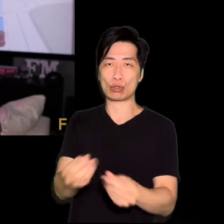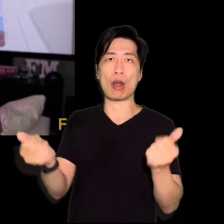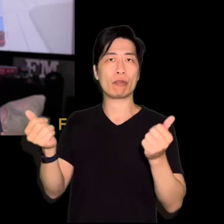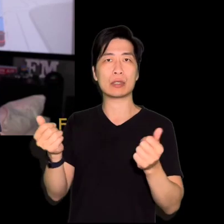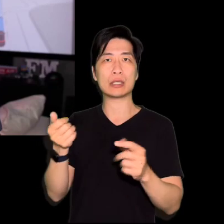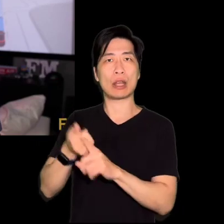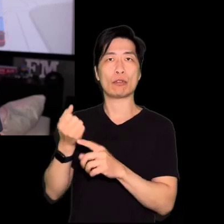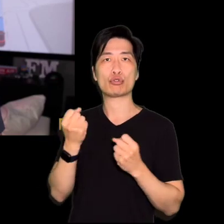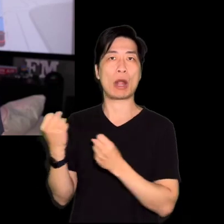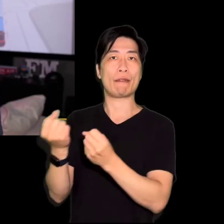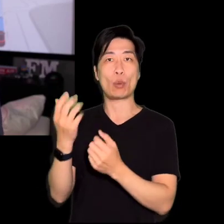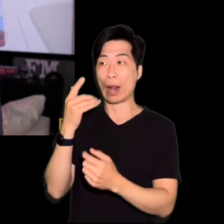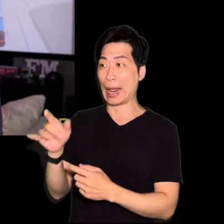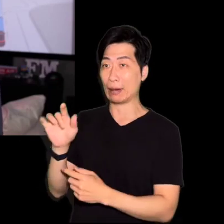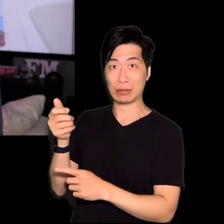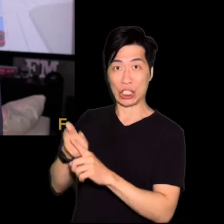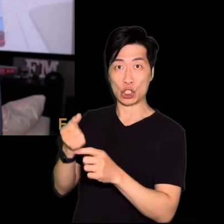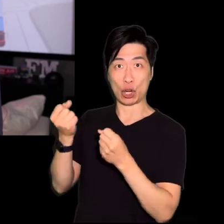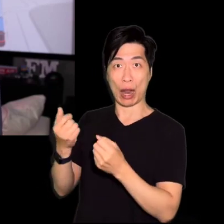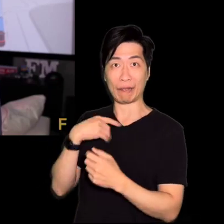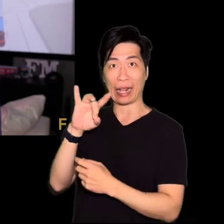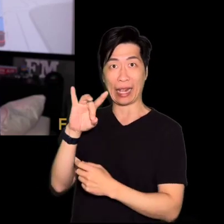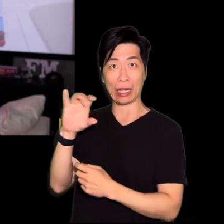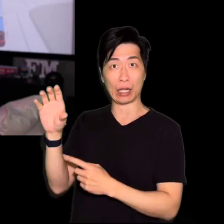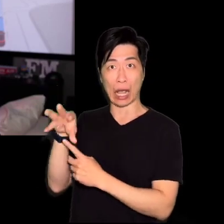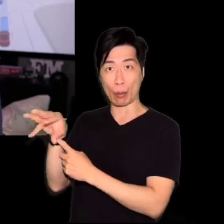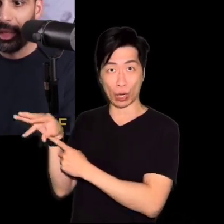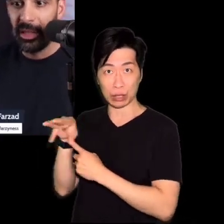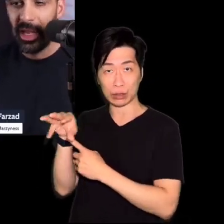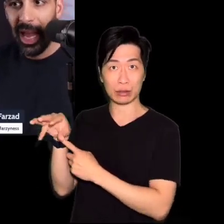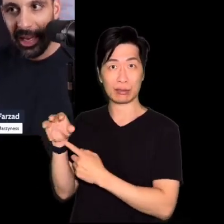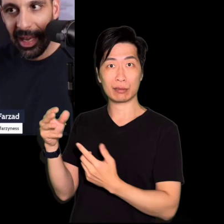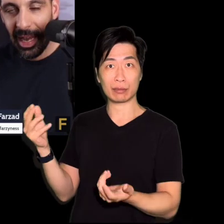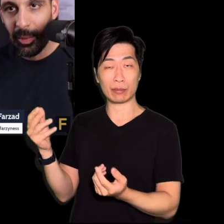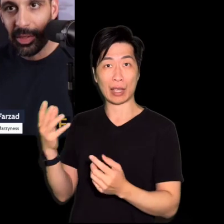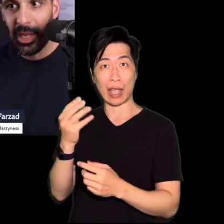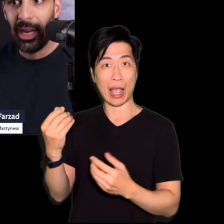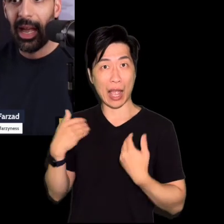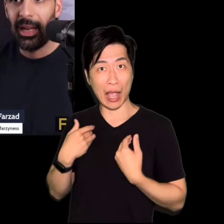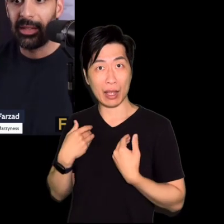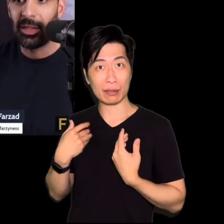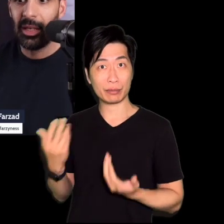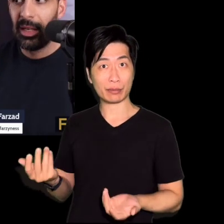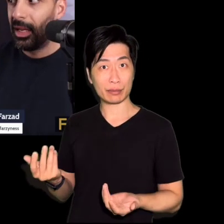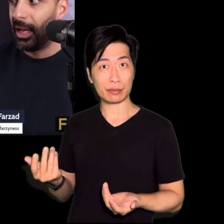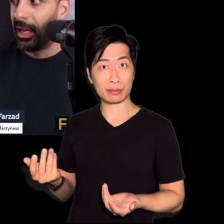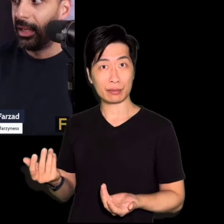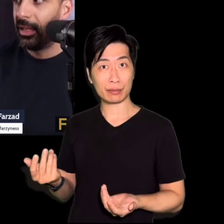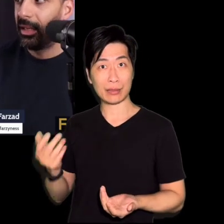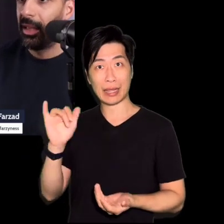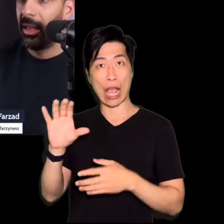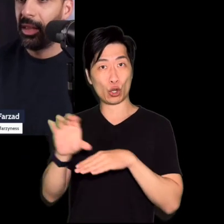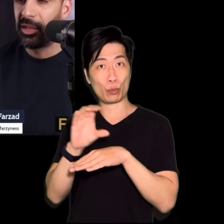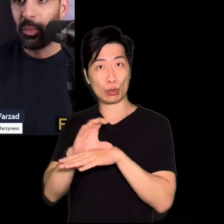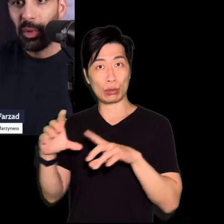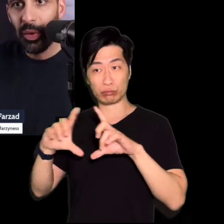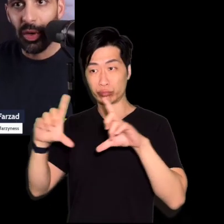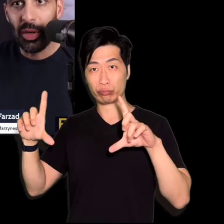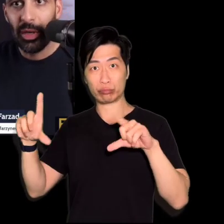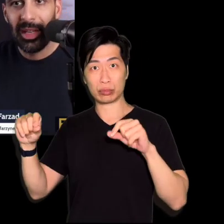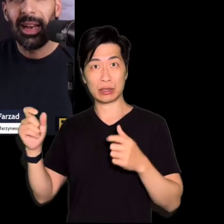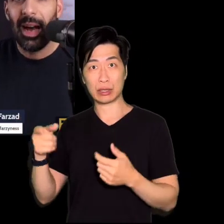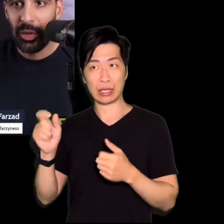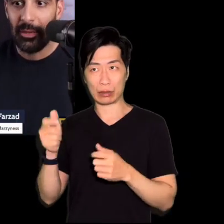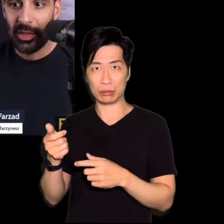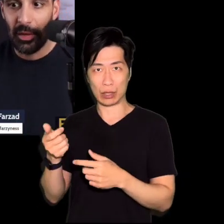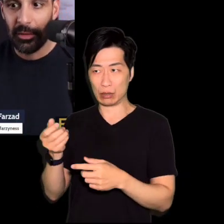that has those 8 cameras, right? It's every single car that has these 8 cameras and it has this